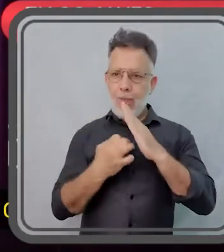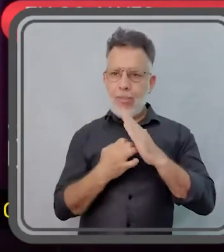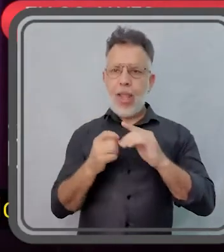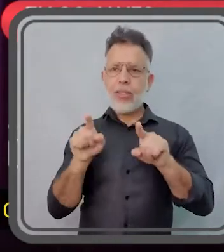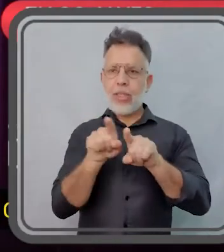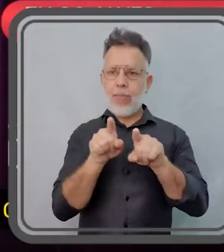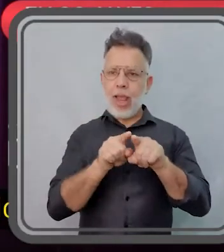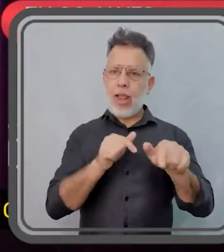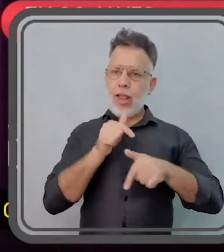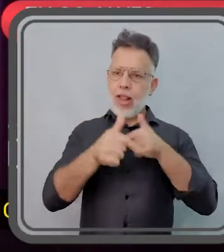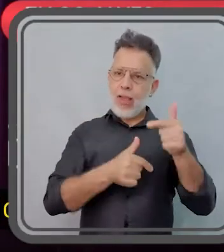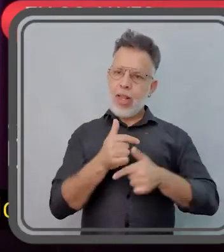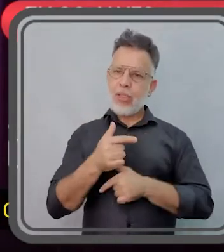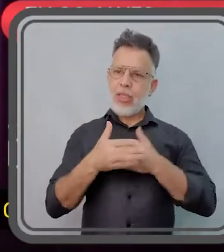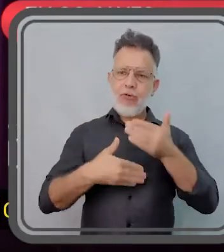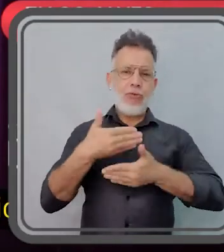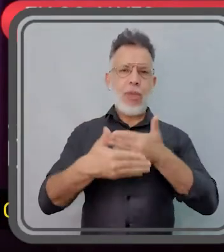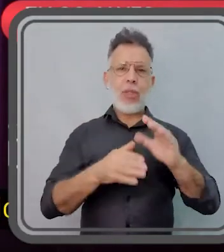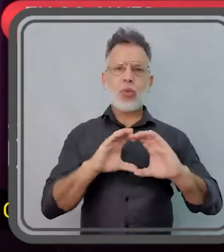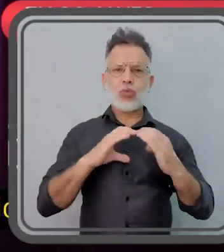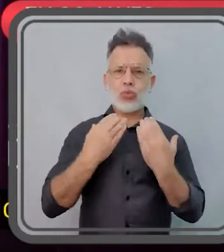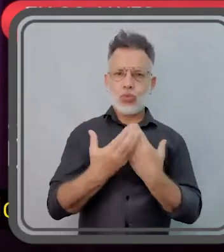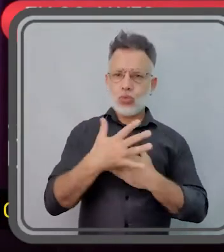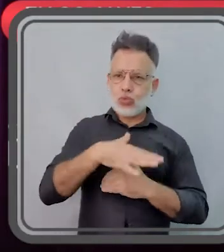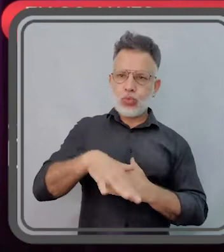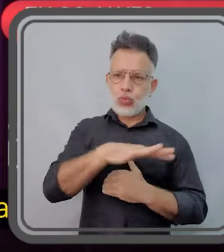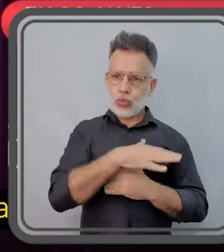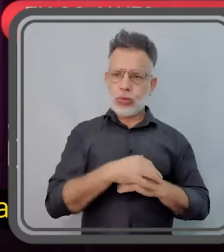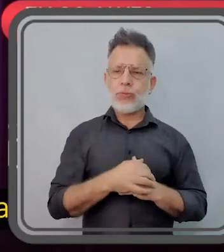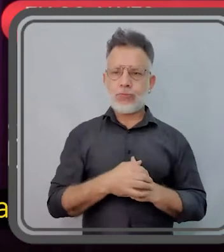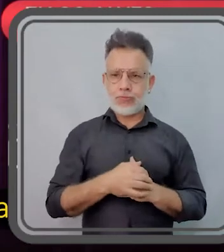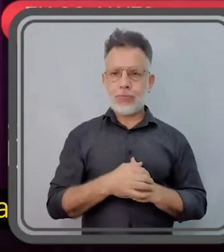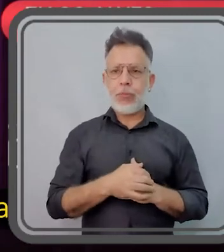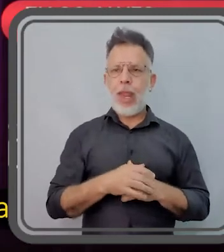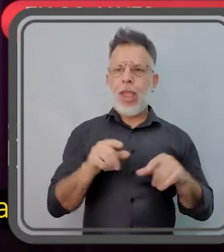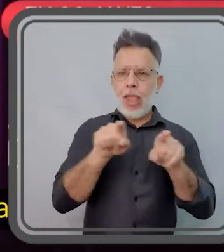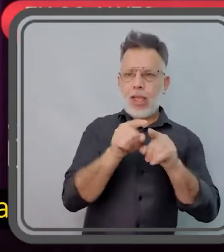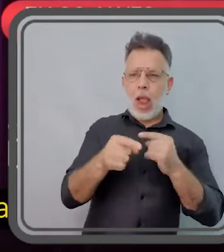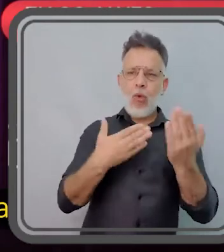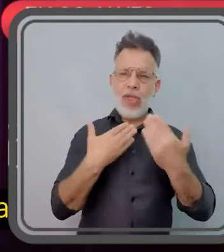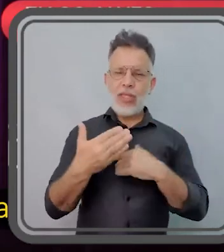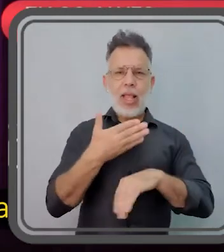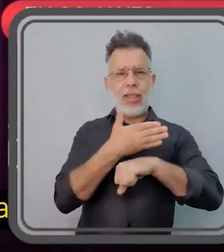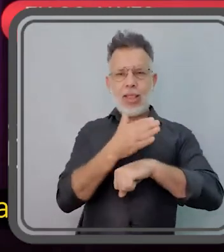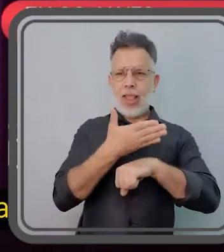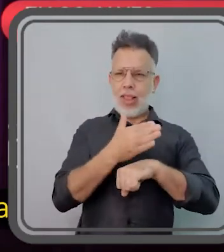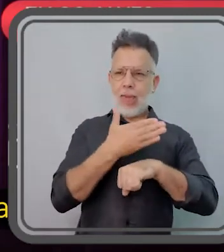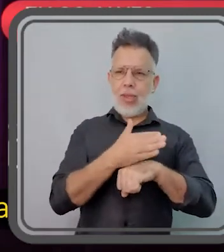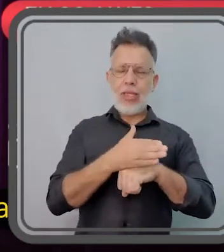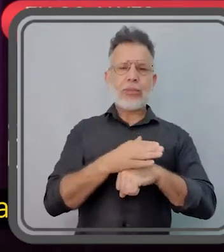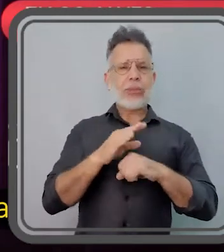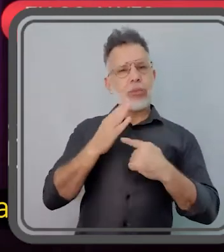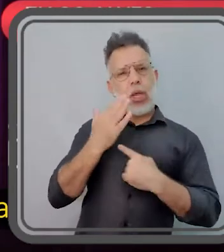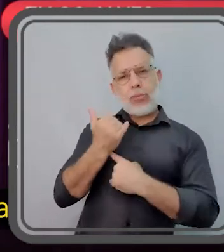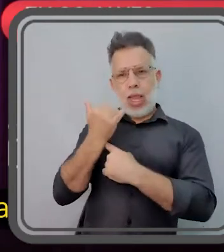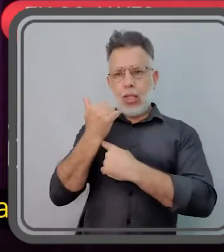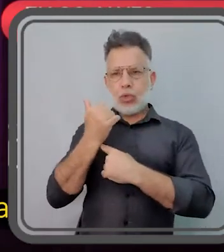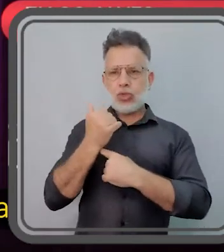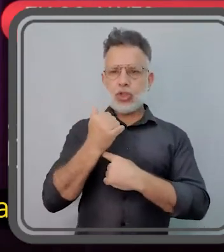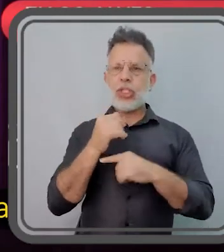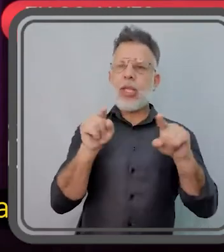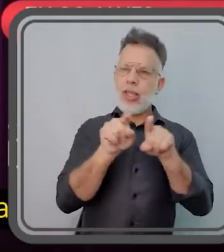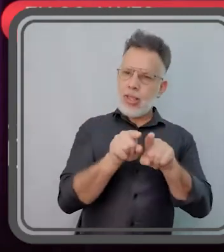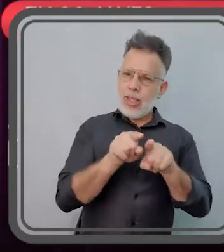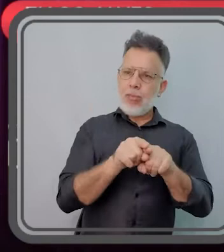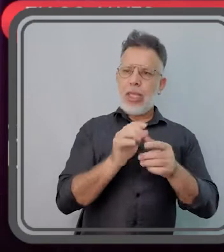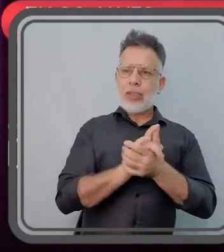we also work towards the development of the communities. And this is where, you know, the talking about technology